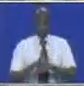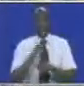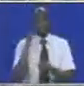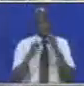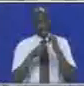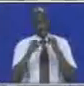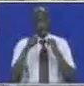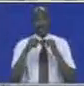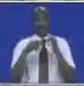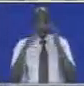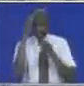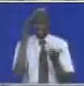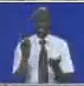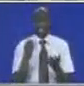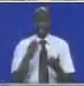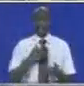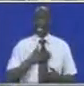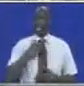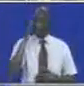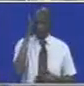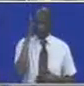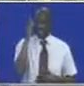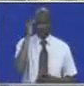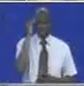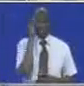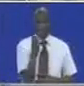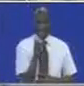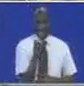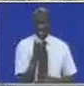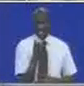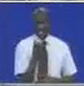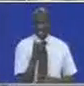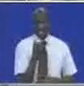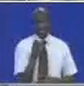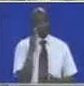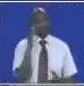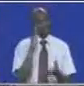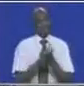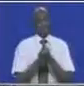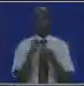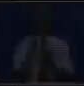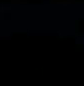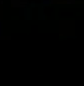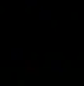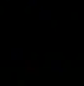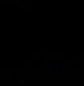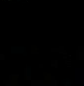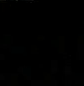university. My God, the education there is unbelievable. True.